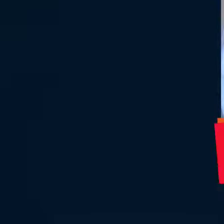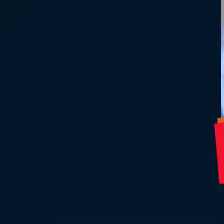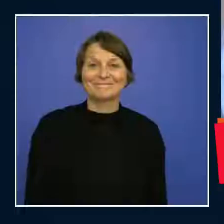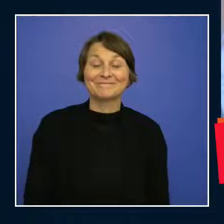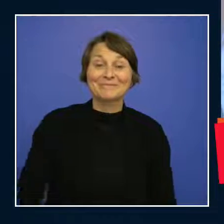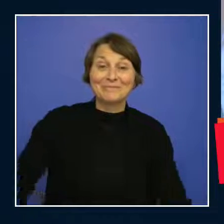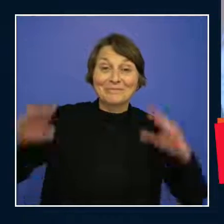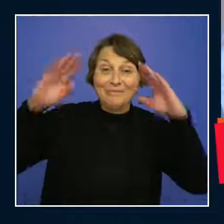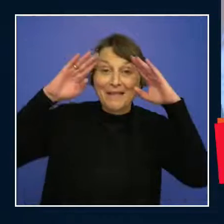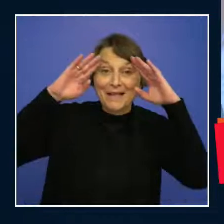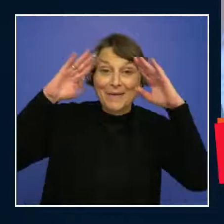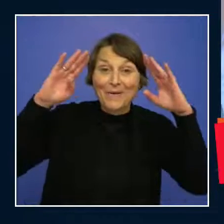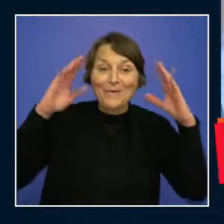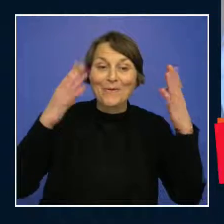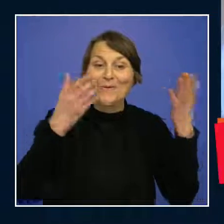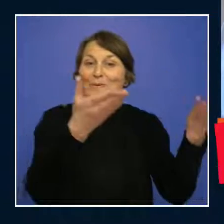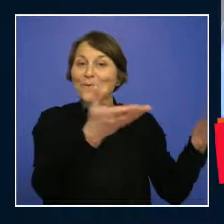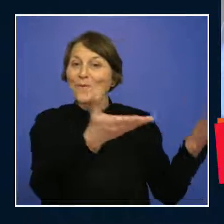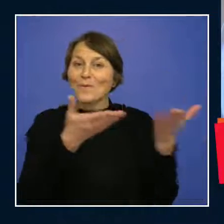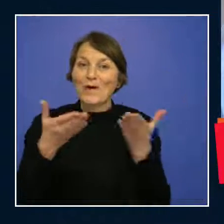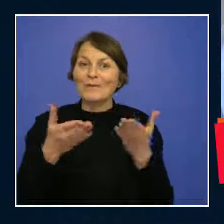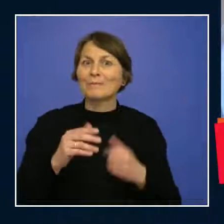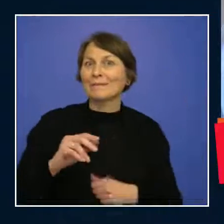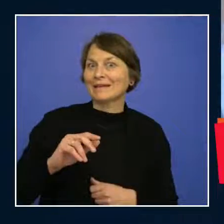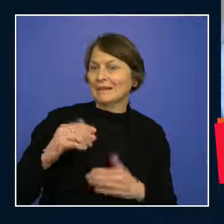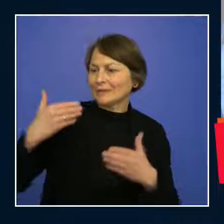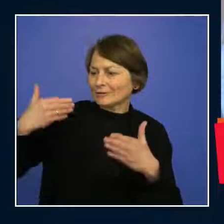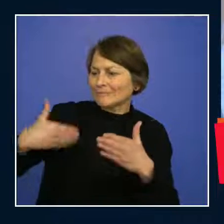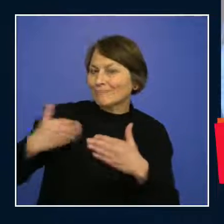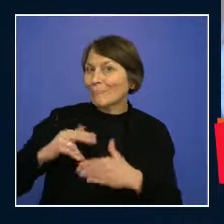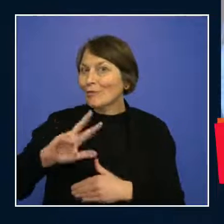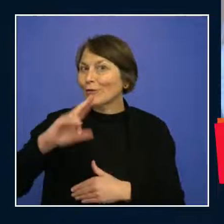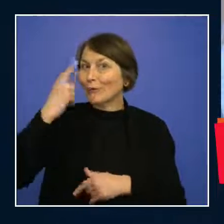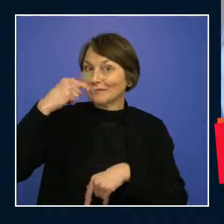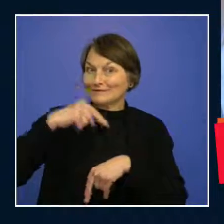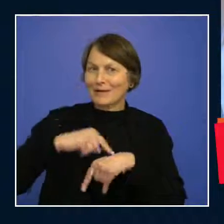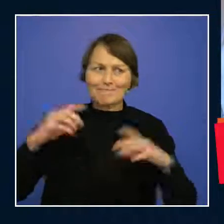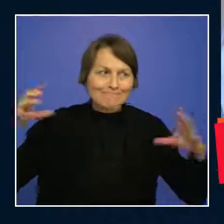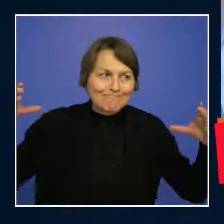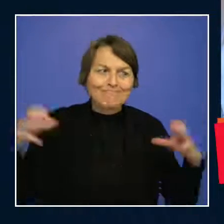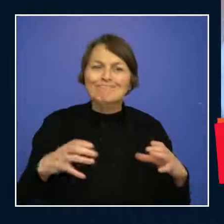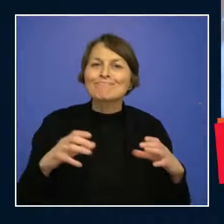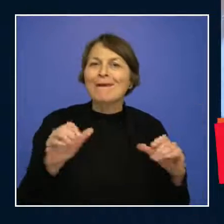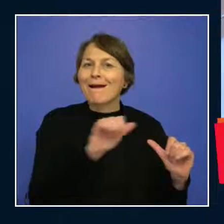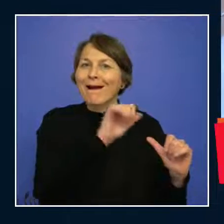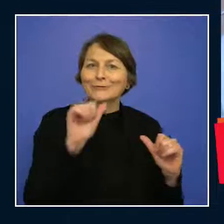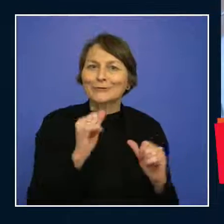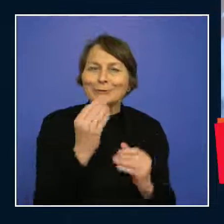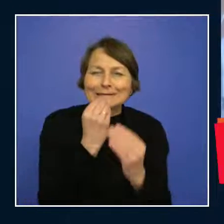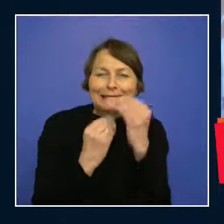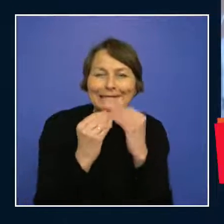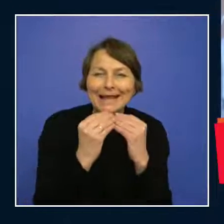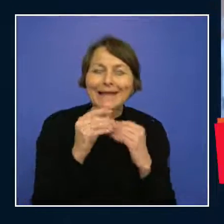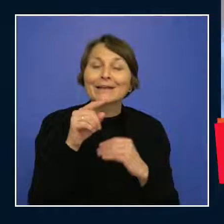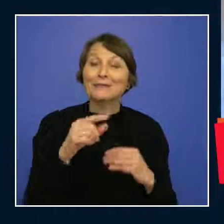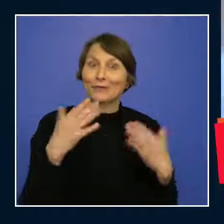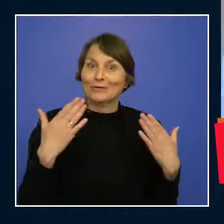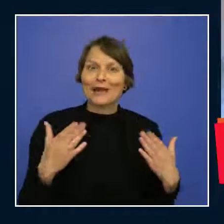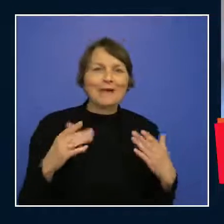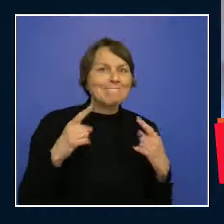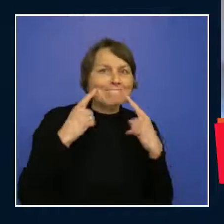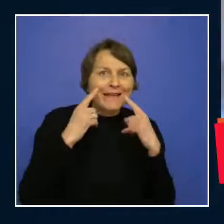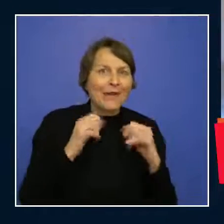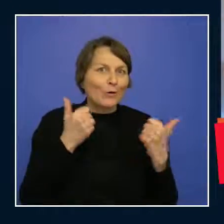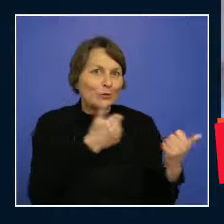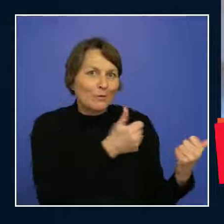Hello and welcome to the third DUG Virtual Azure Snack. In this series of 4 episodes, we make you rethink your current hosting setup.